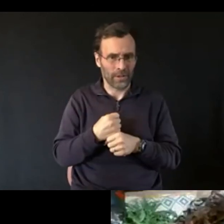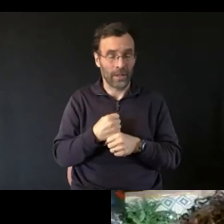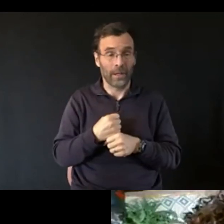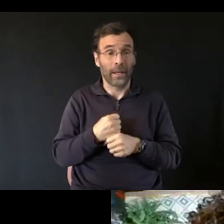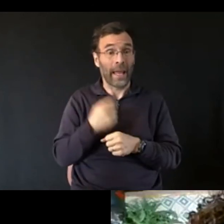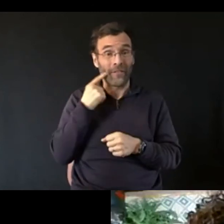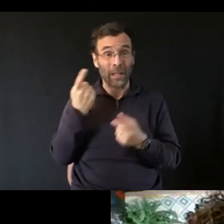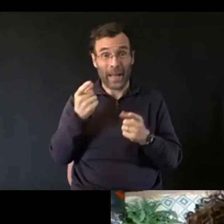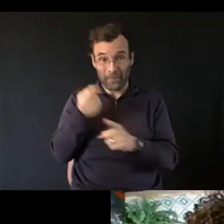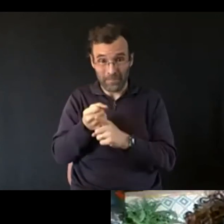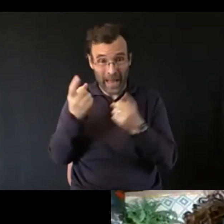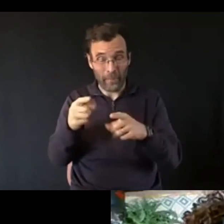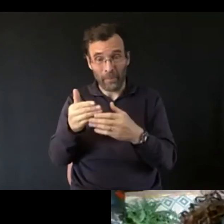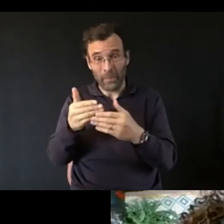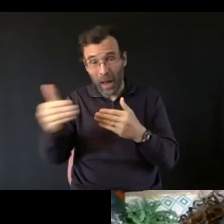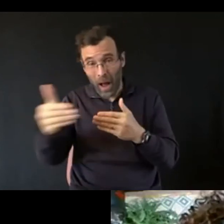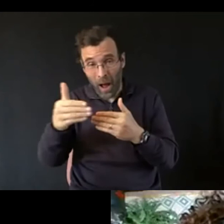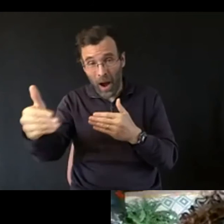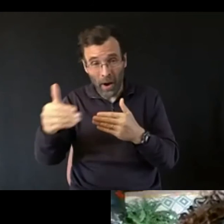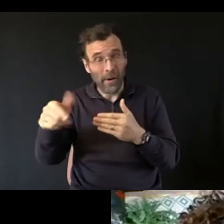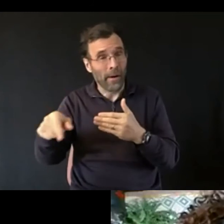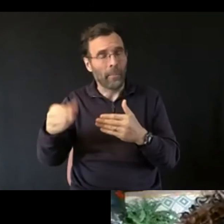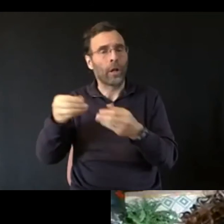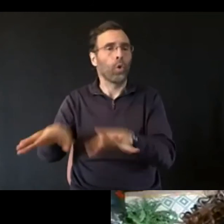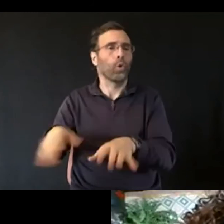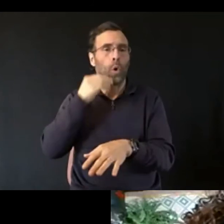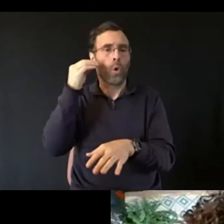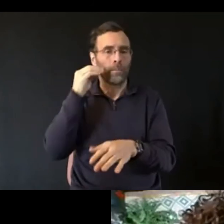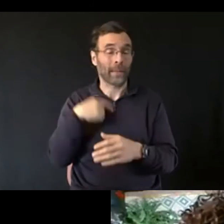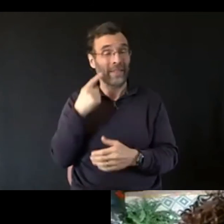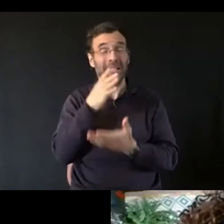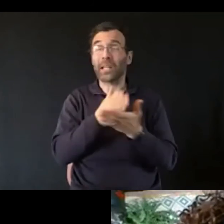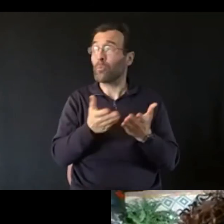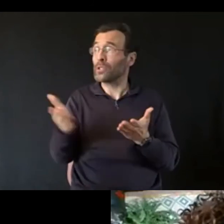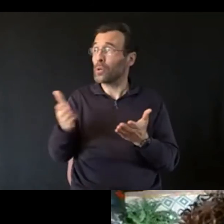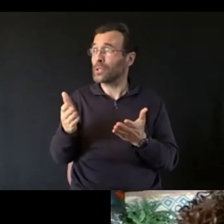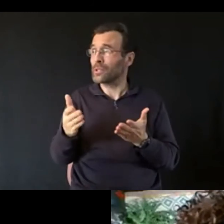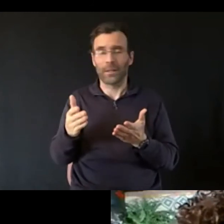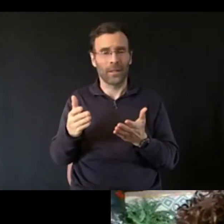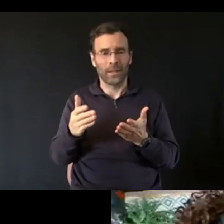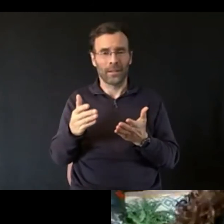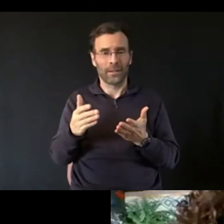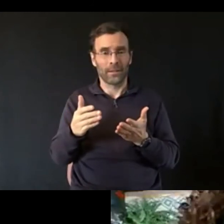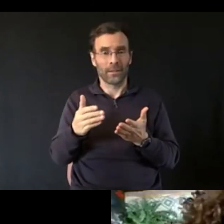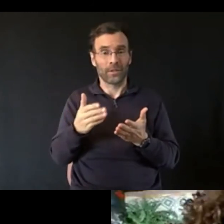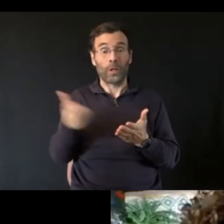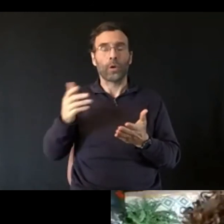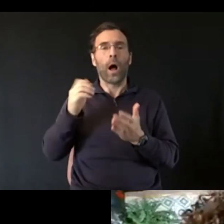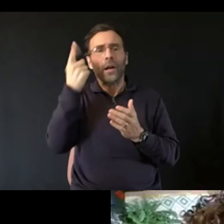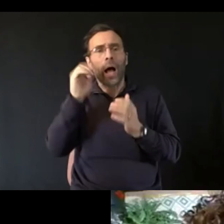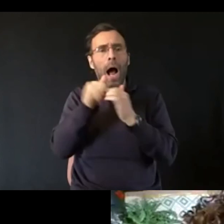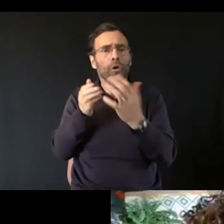home. So when you say when I say there's some resources, I think the resource is just understanding how to work the system.